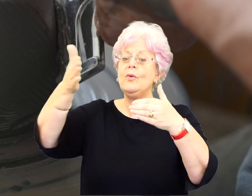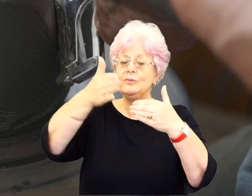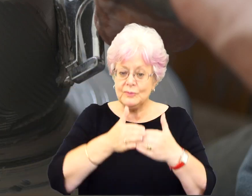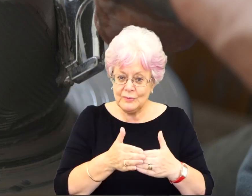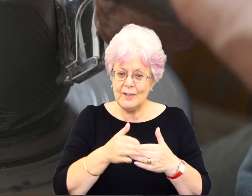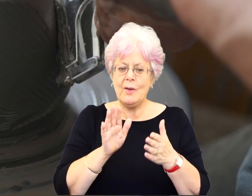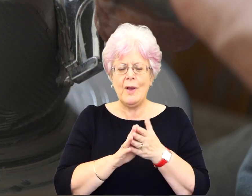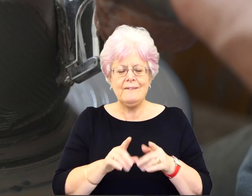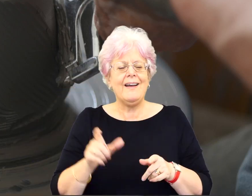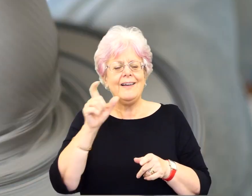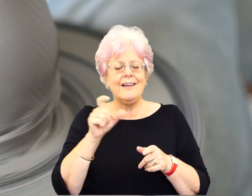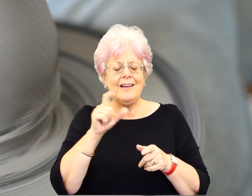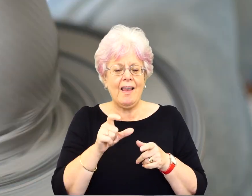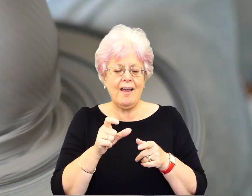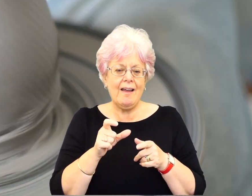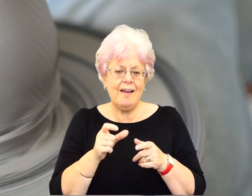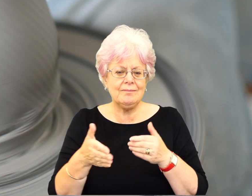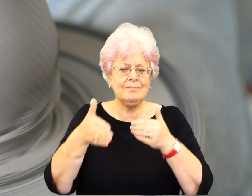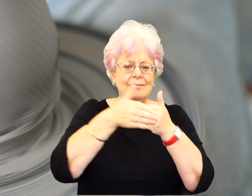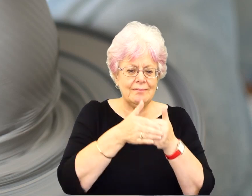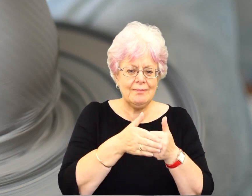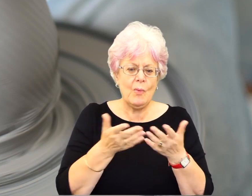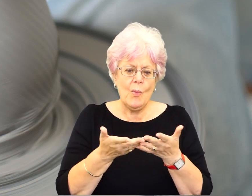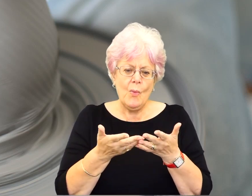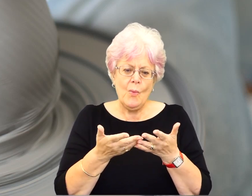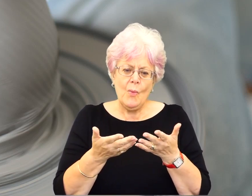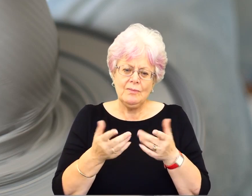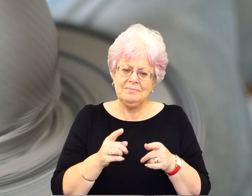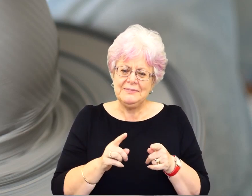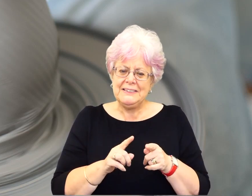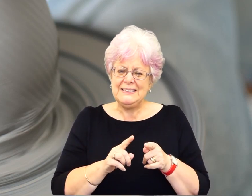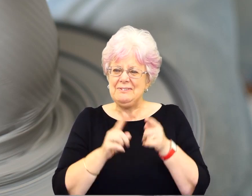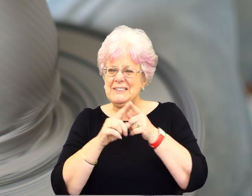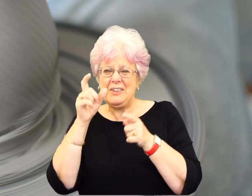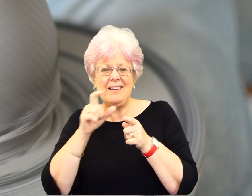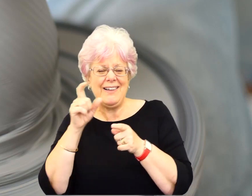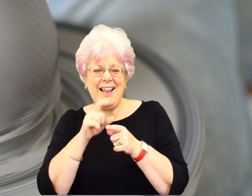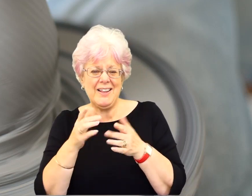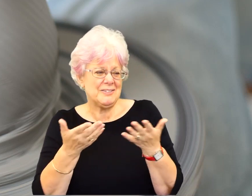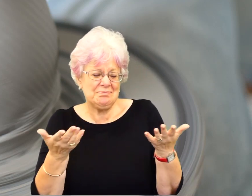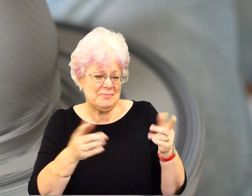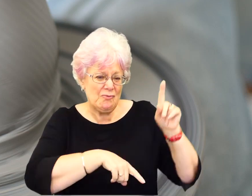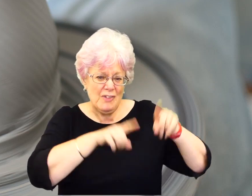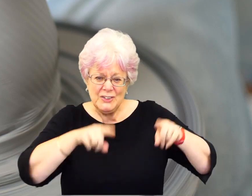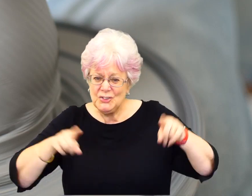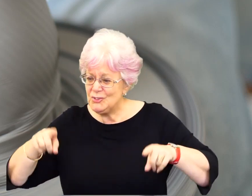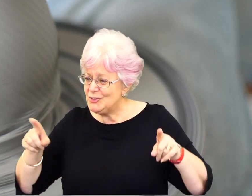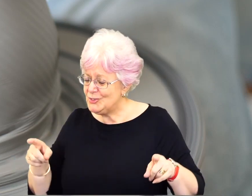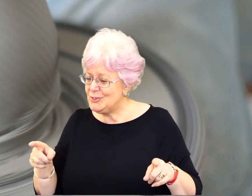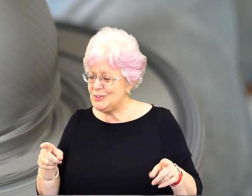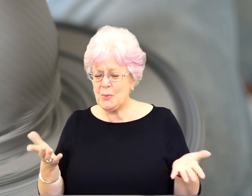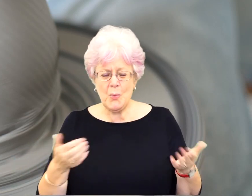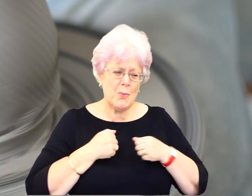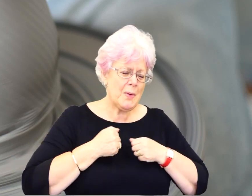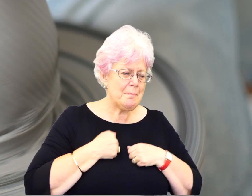I'll be putting slips that either lighten or darken or bring this range of colours. So I think my